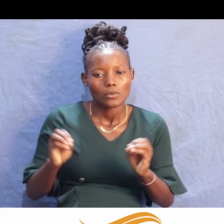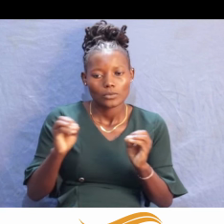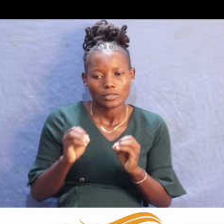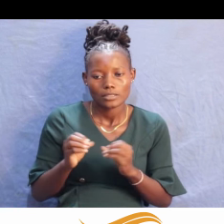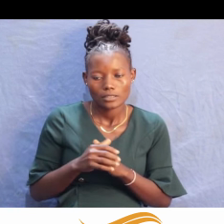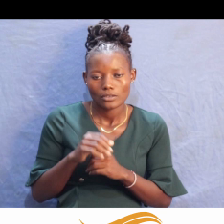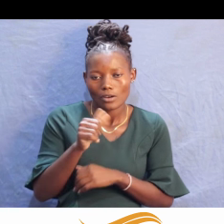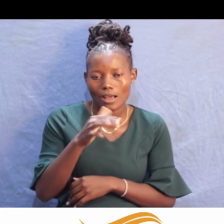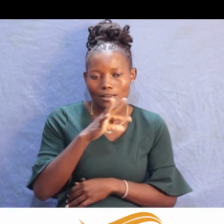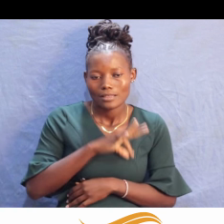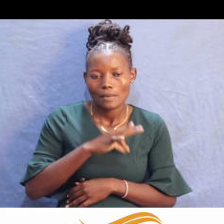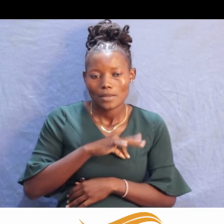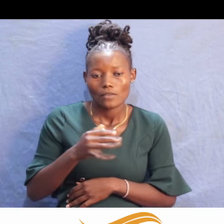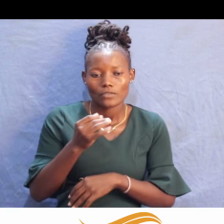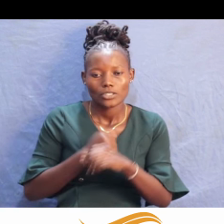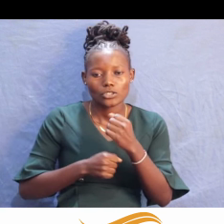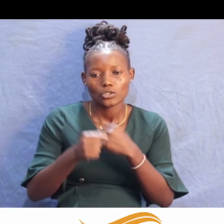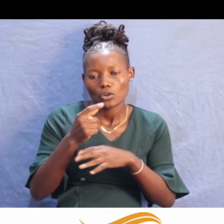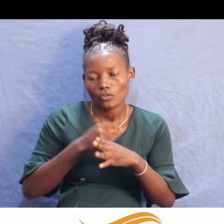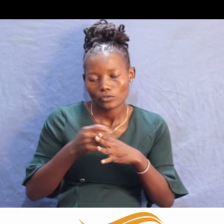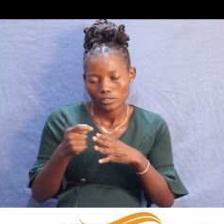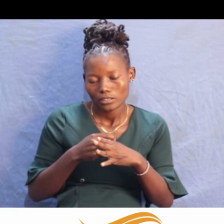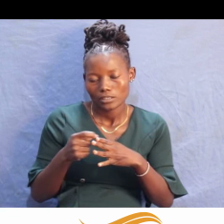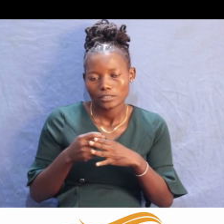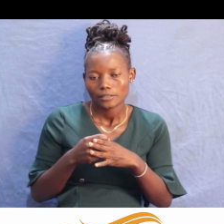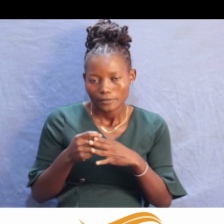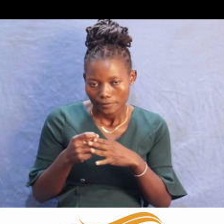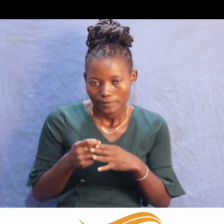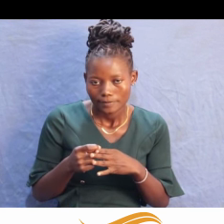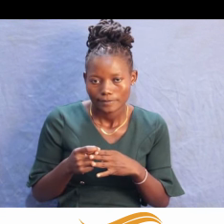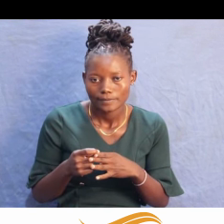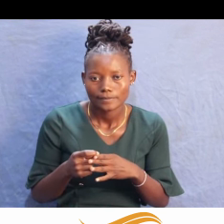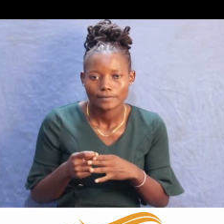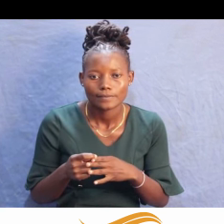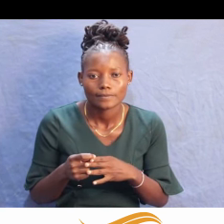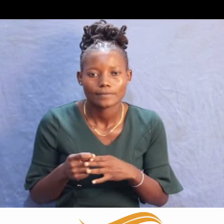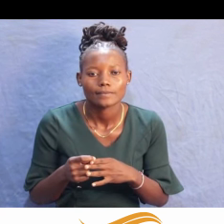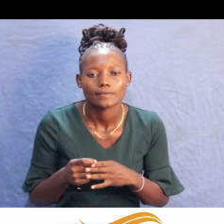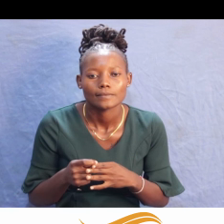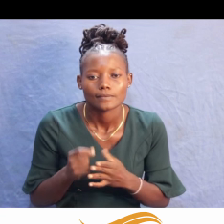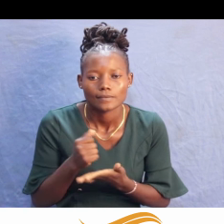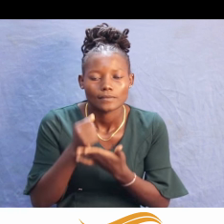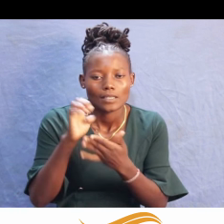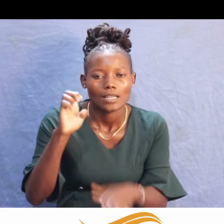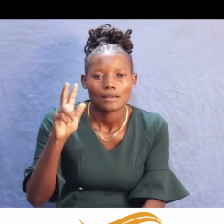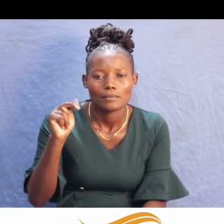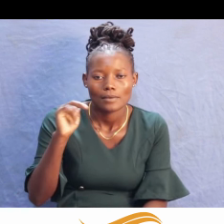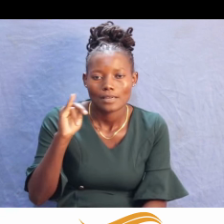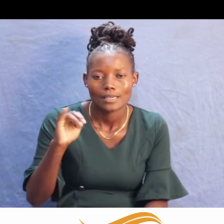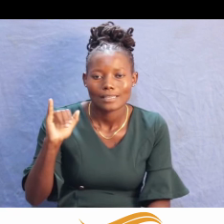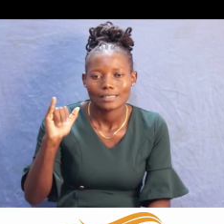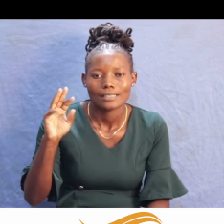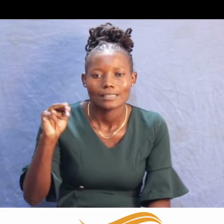The other benefits of exercise is this word right here. Oxidative enzymes are the ability of